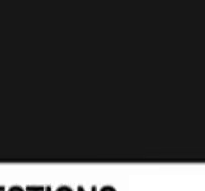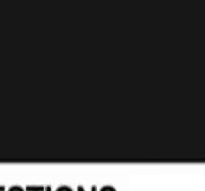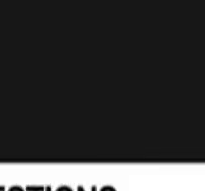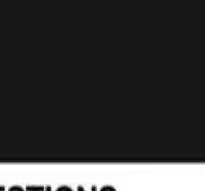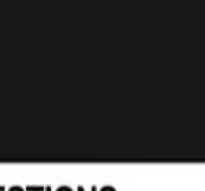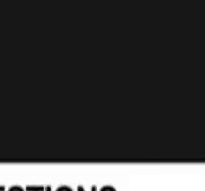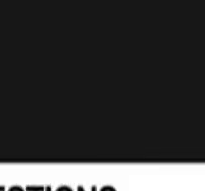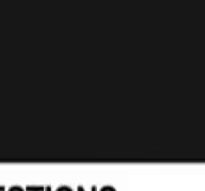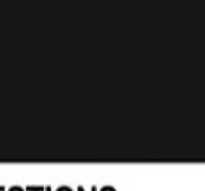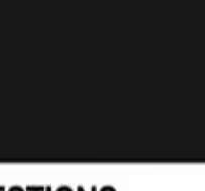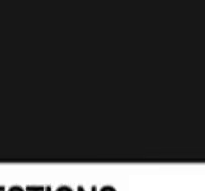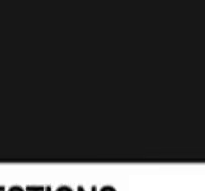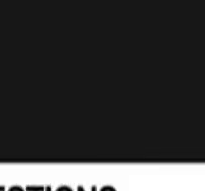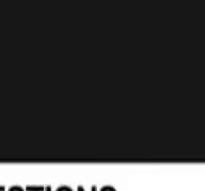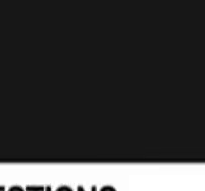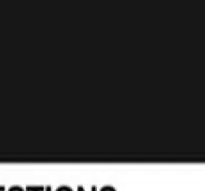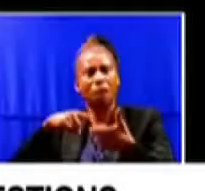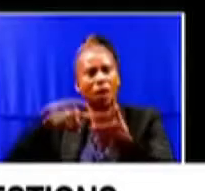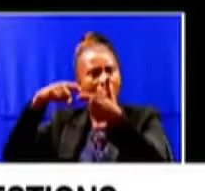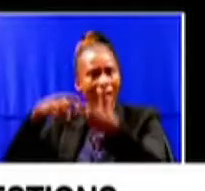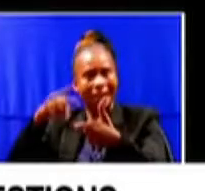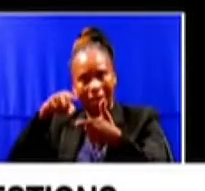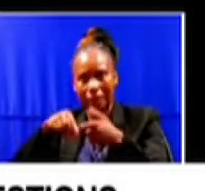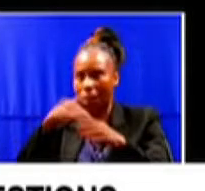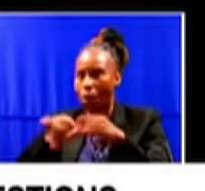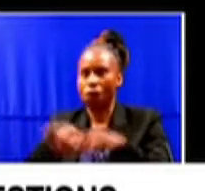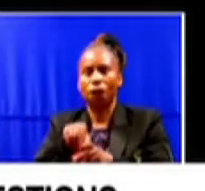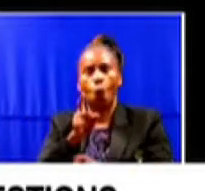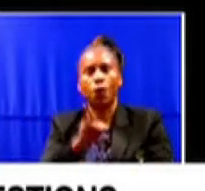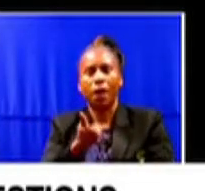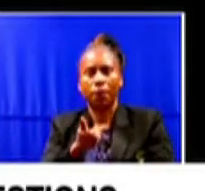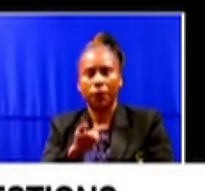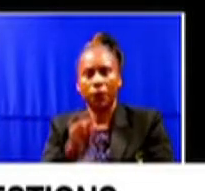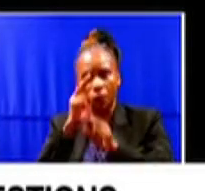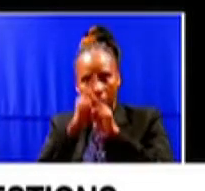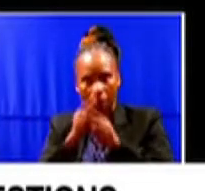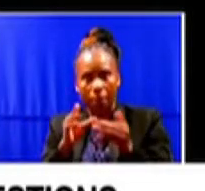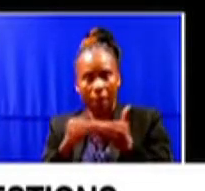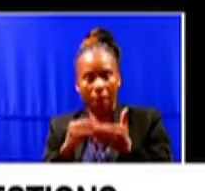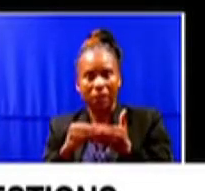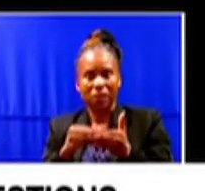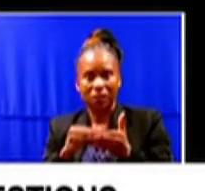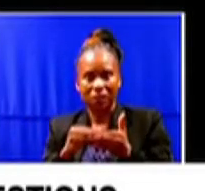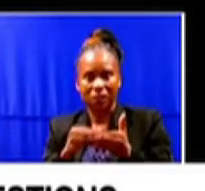ruled as such. Thank you. Honorable members, let's agree that